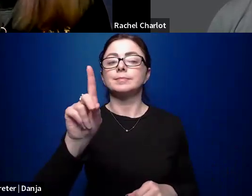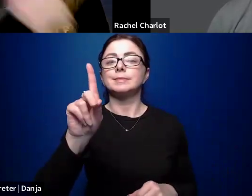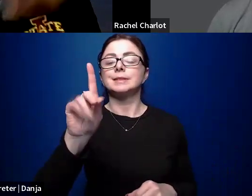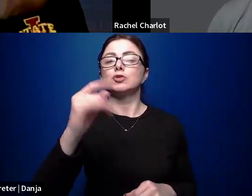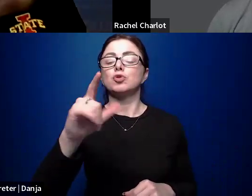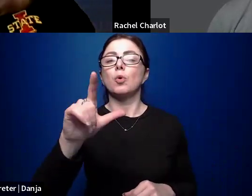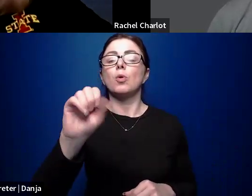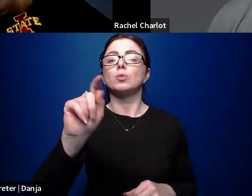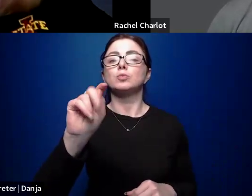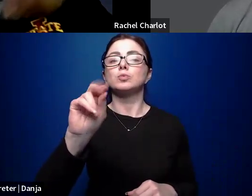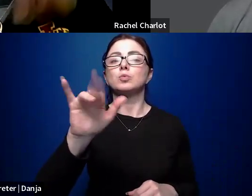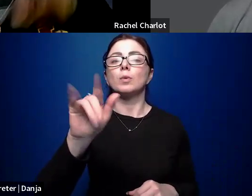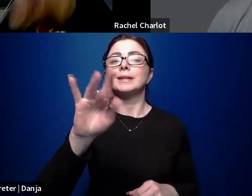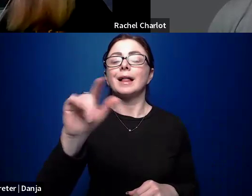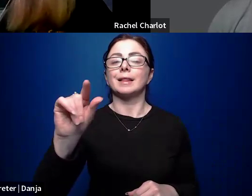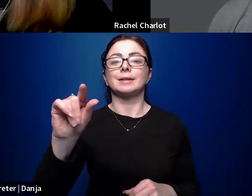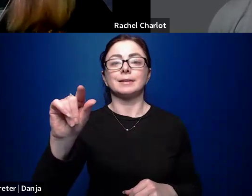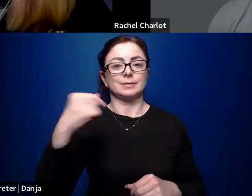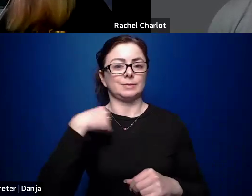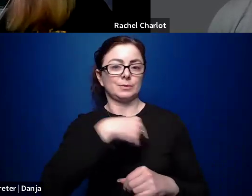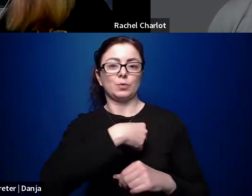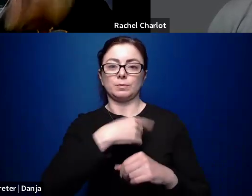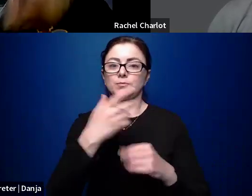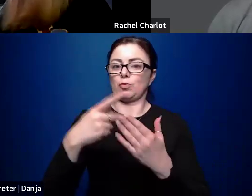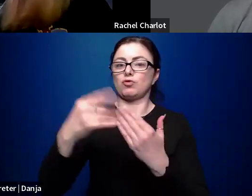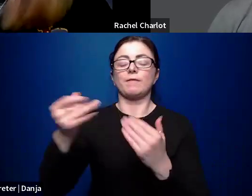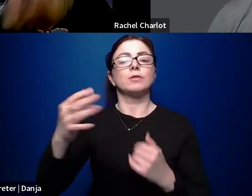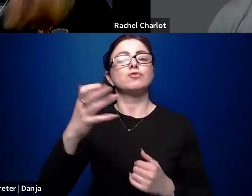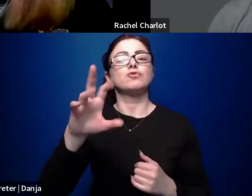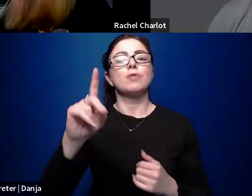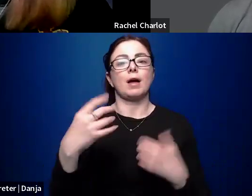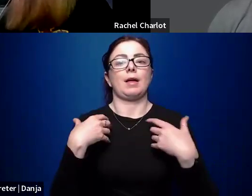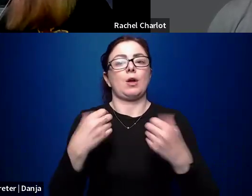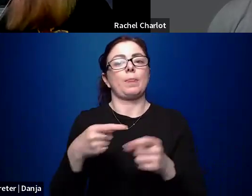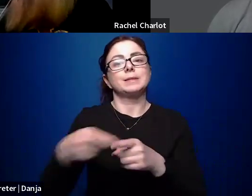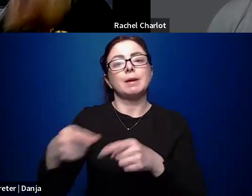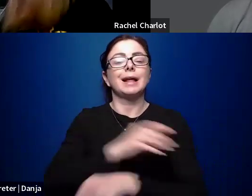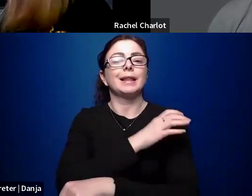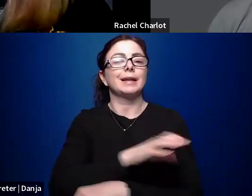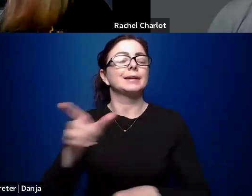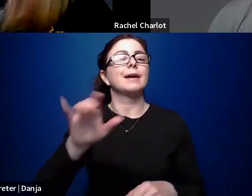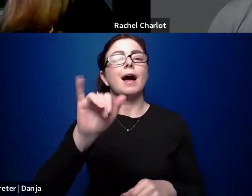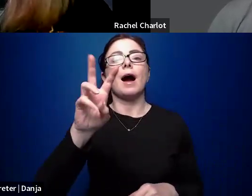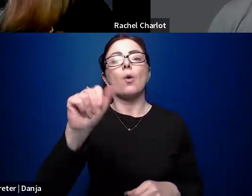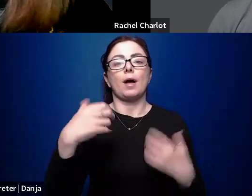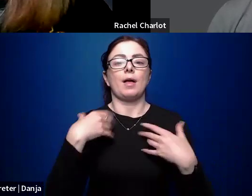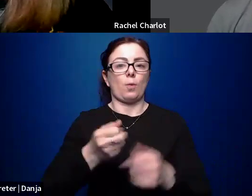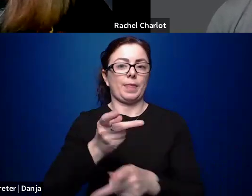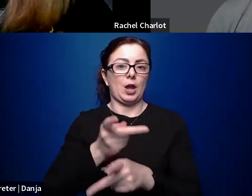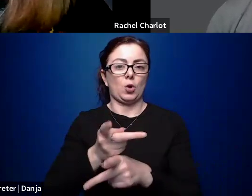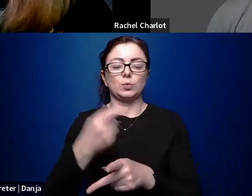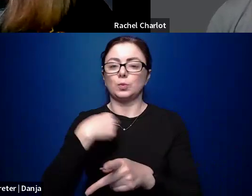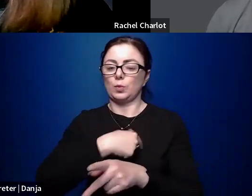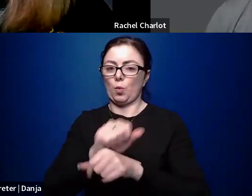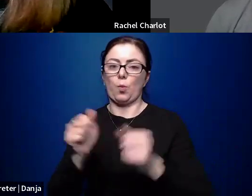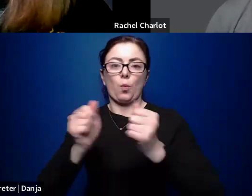Specialty Clinics at Iowa Healthcare, and we did it in collaboration with the Iowa Developmental Disabilities Council.